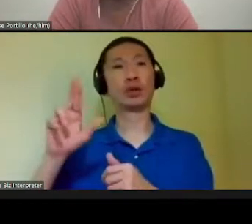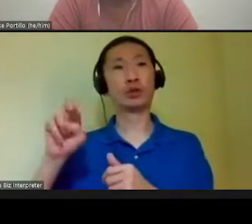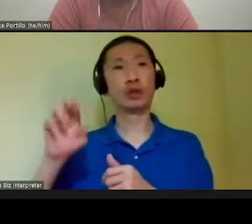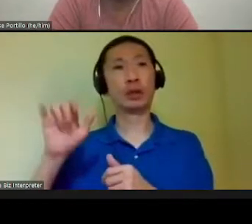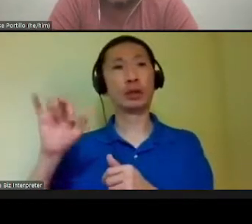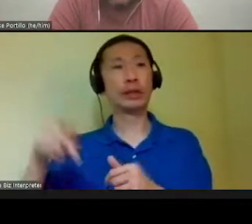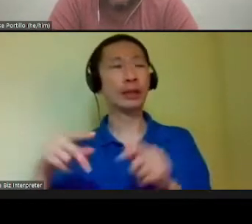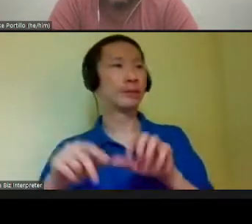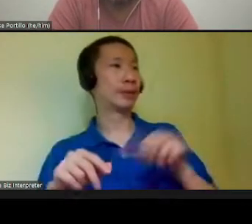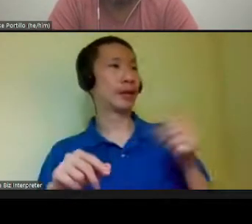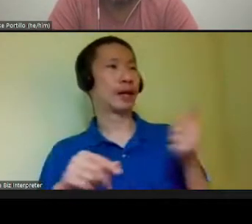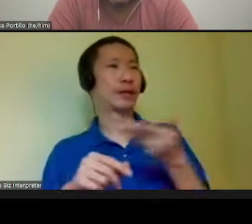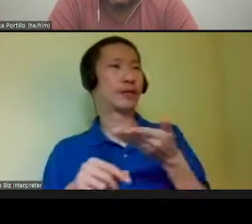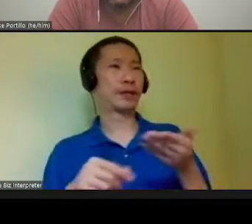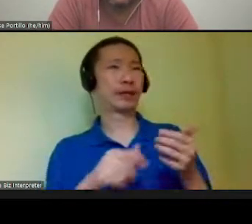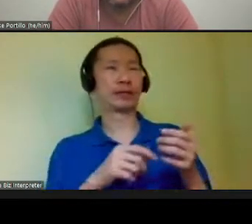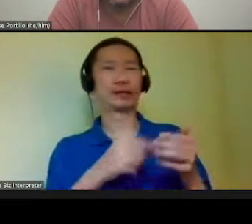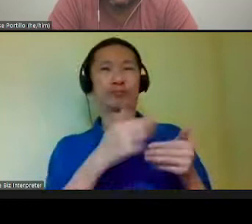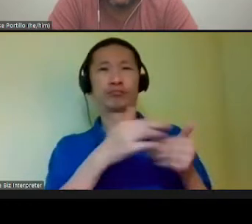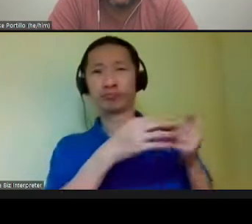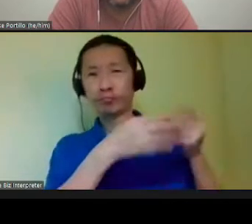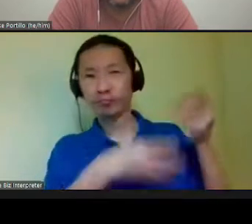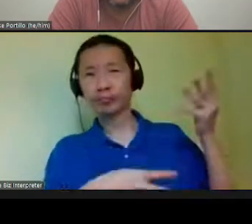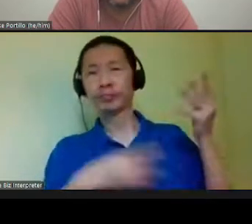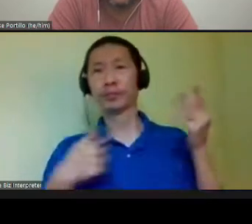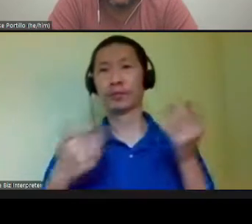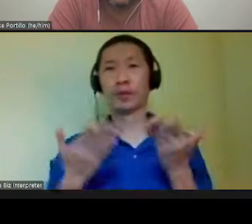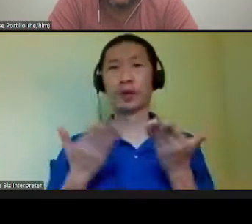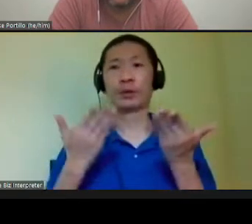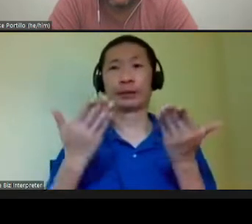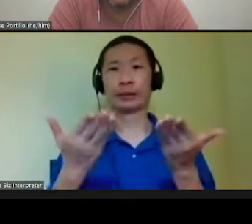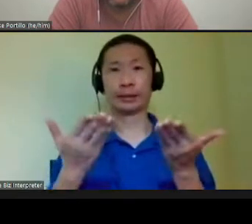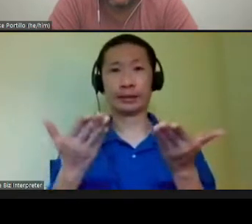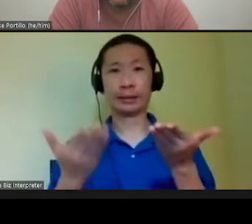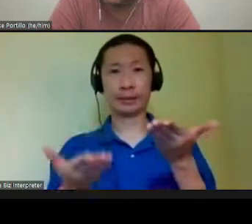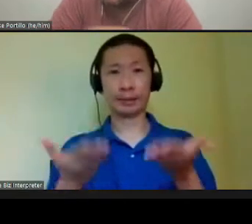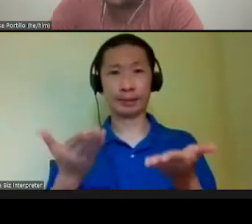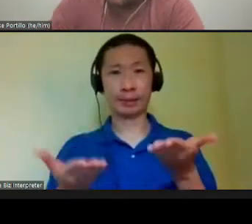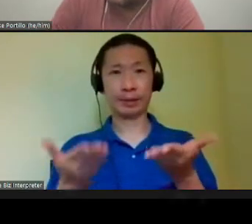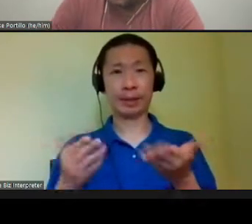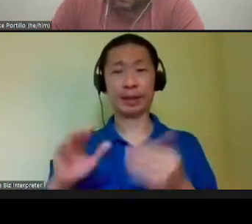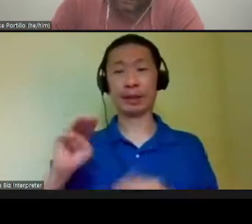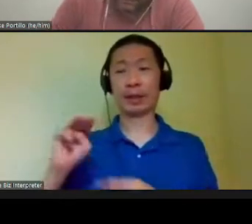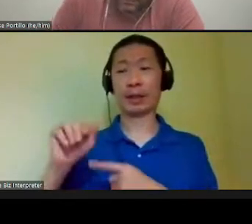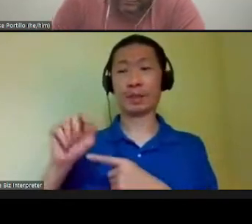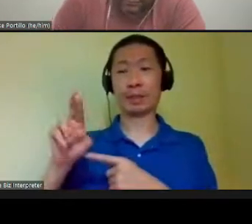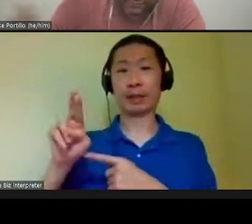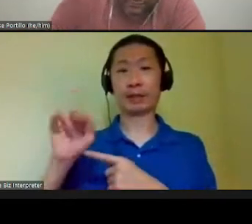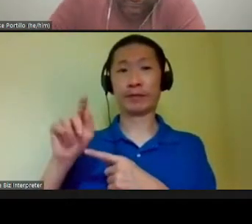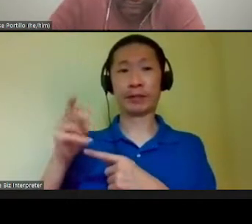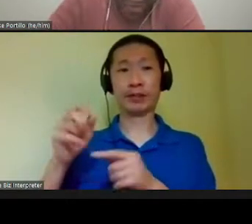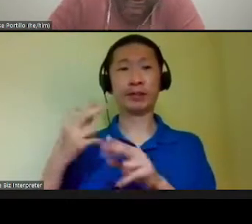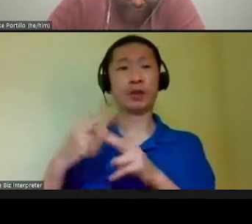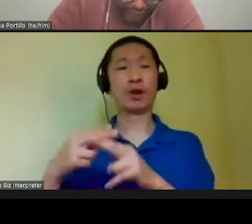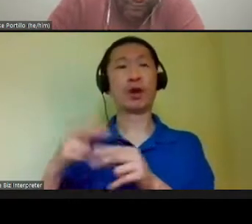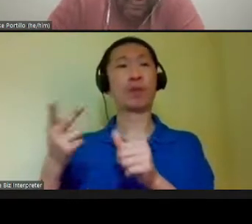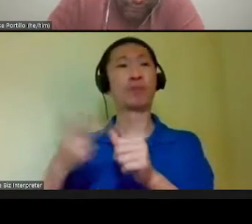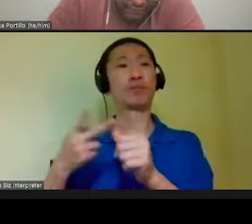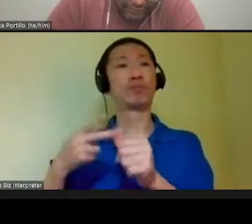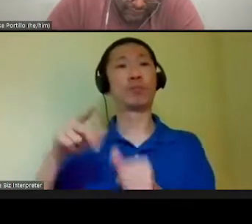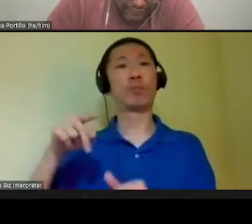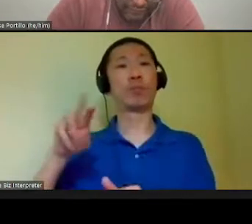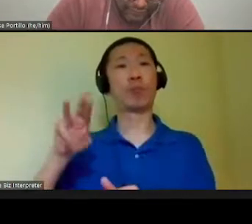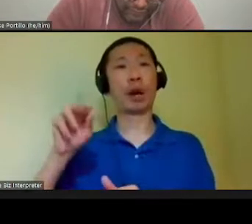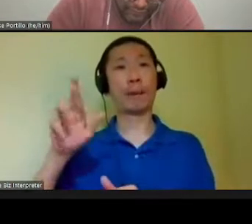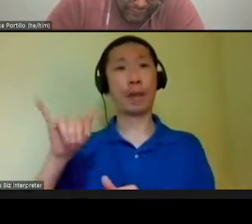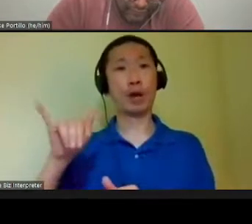other things along with that. And so we were suggesting that like the master footage could be called primary footage.